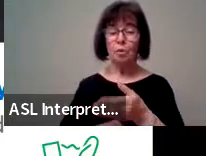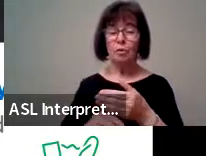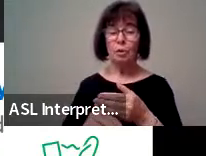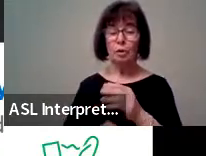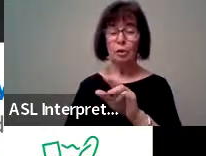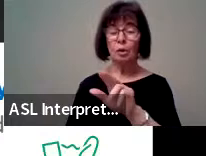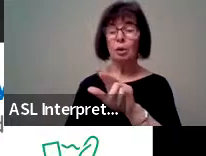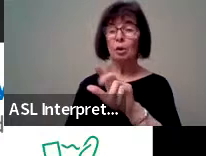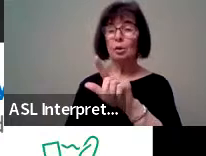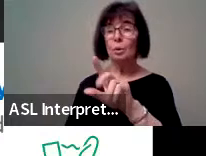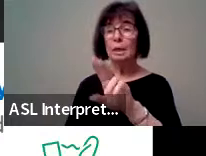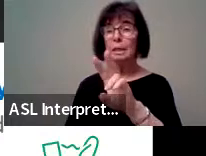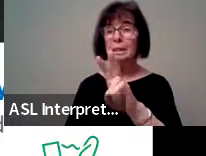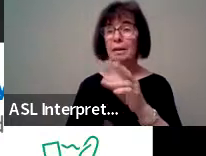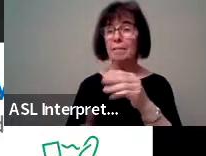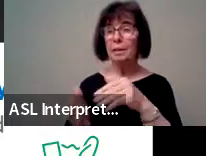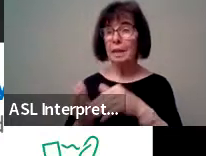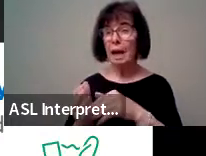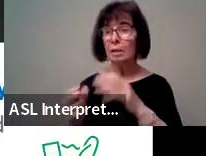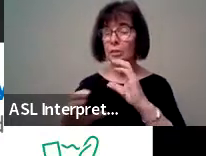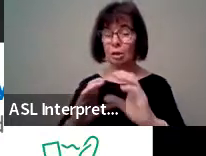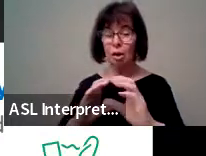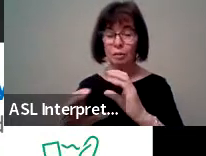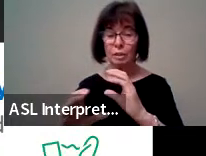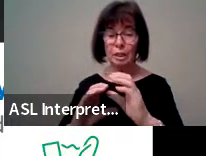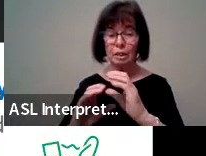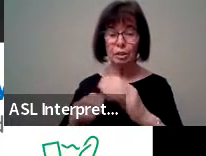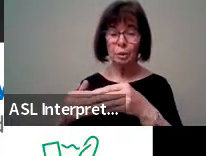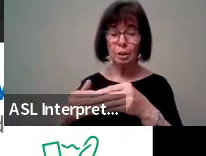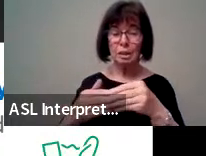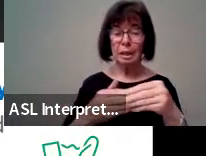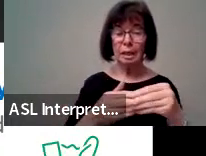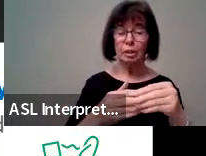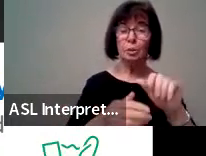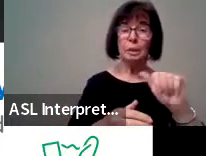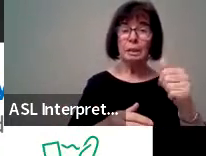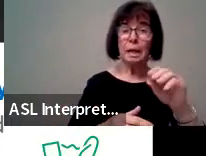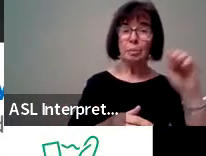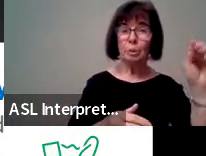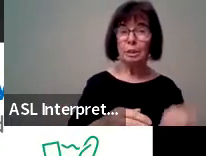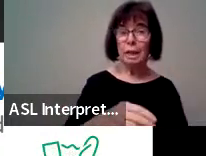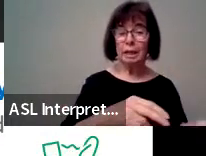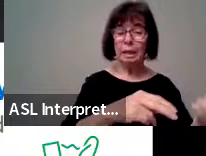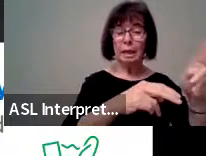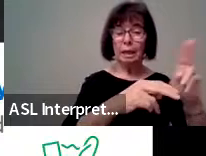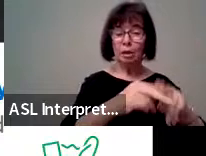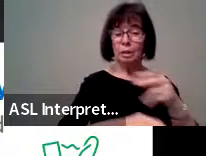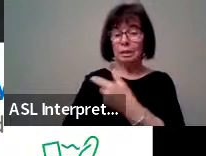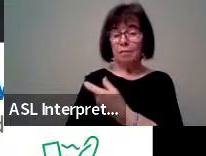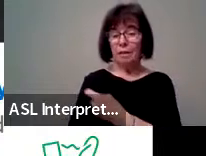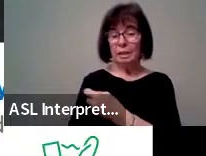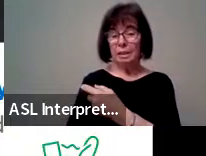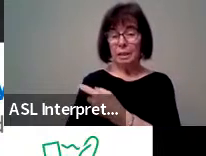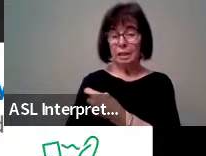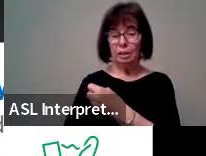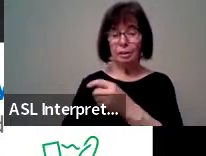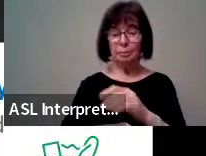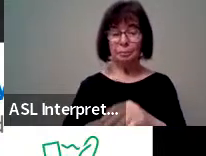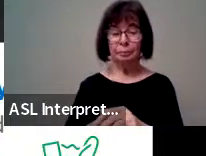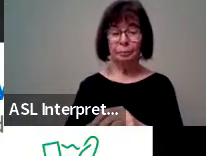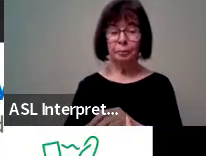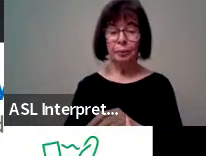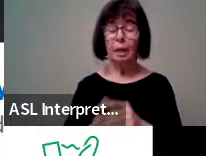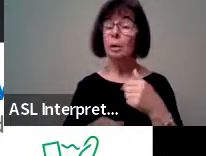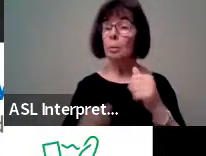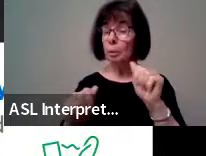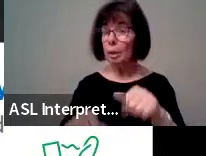actually led to a 10% increase in vaccinations right after that DOOR campaign was launched in our priority zip codes. And we were